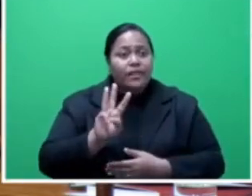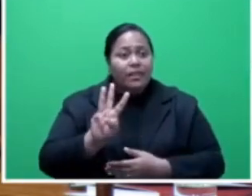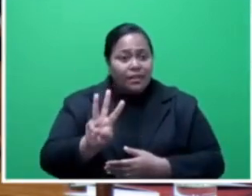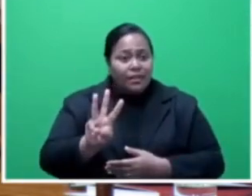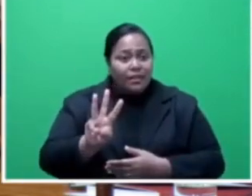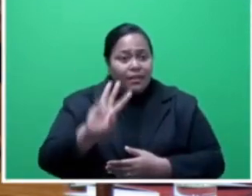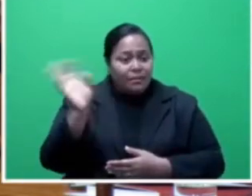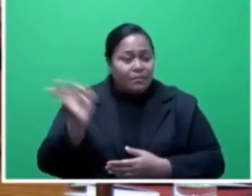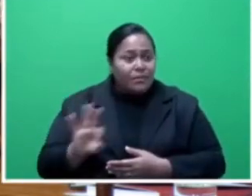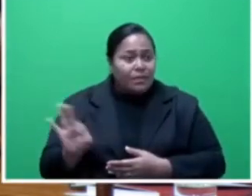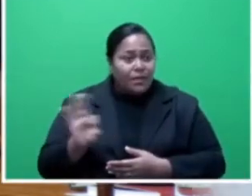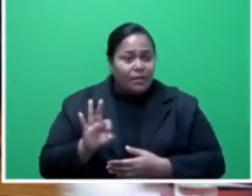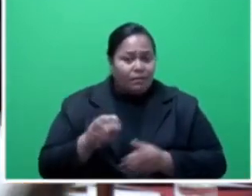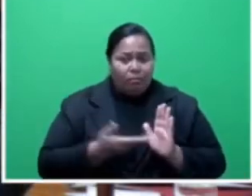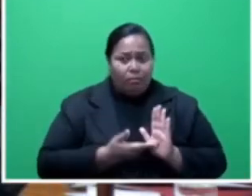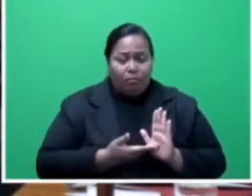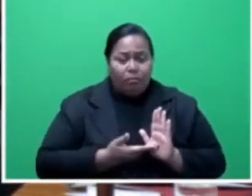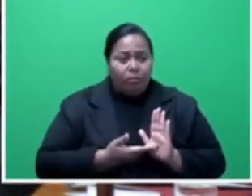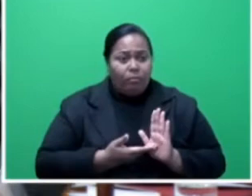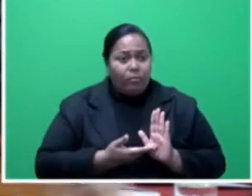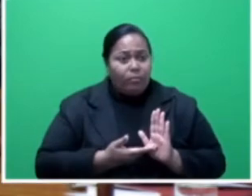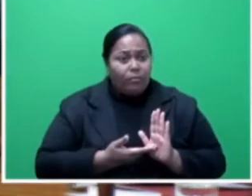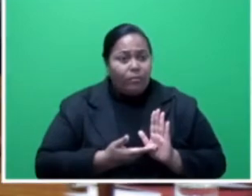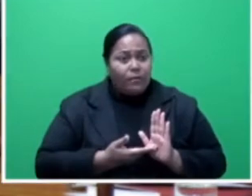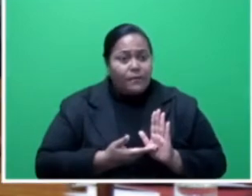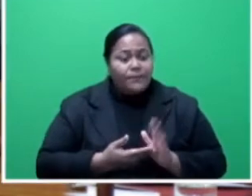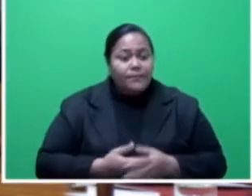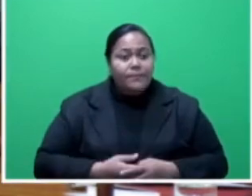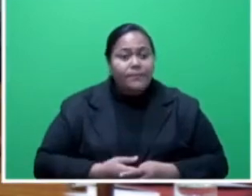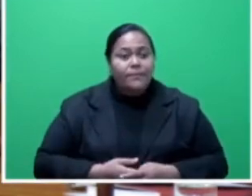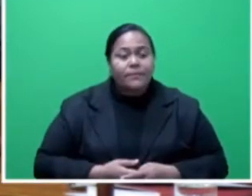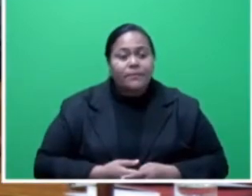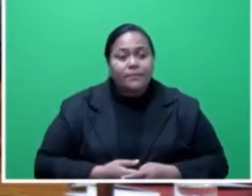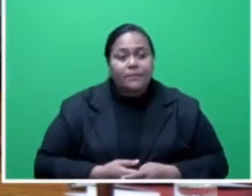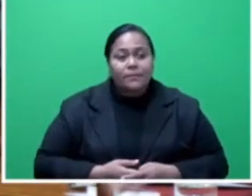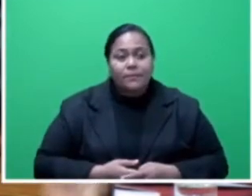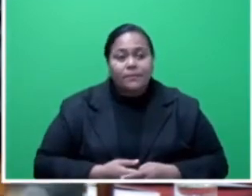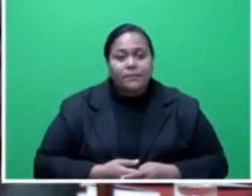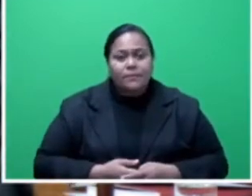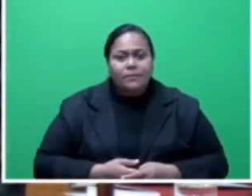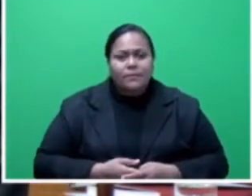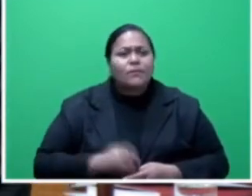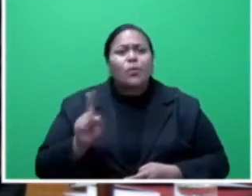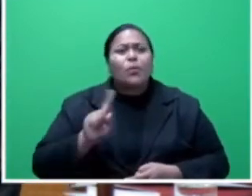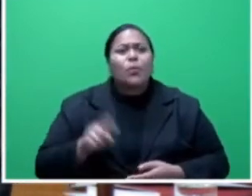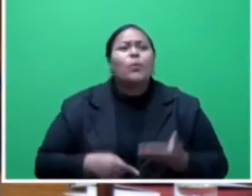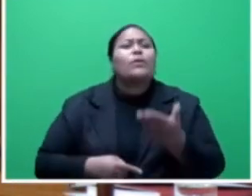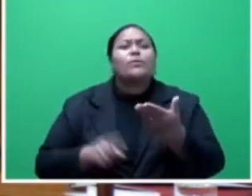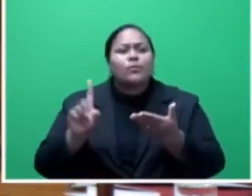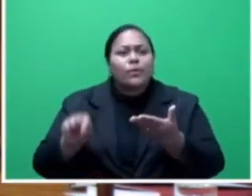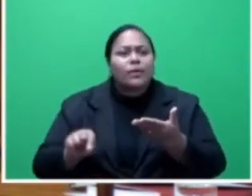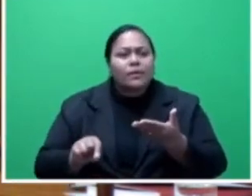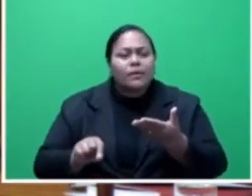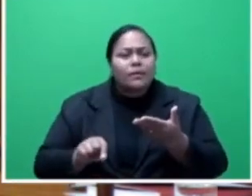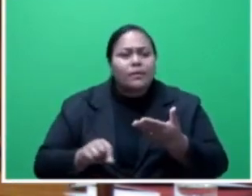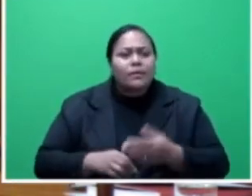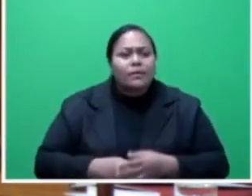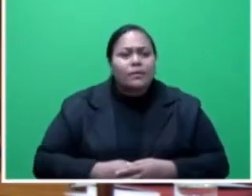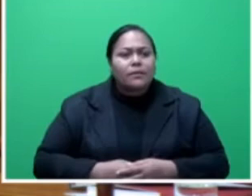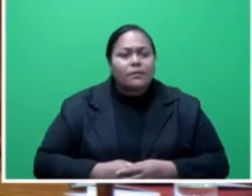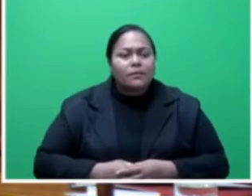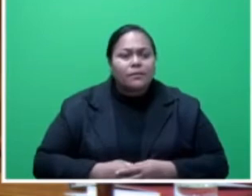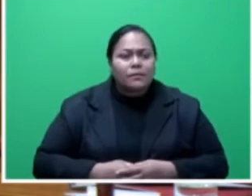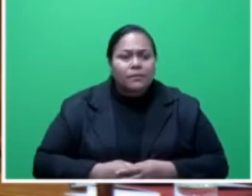53%. She hasn't even read that. So, what is he doing? What is he doing? And this